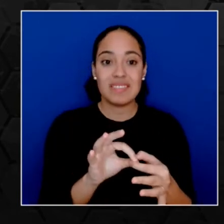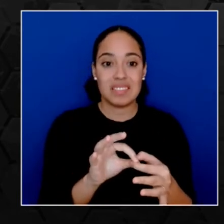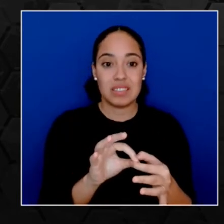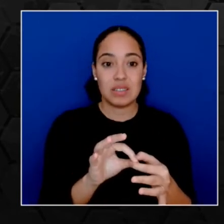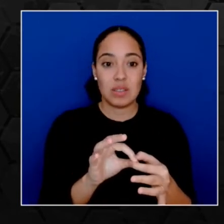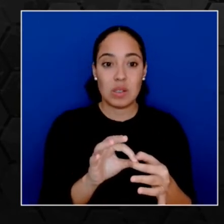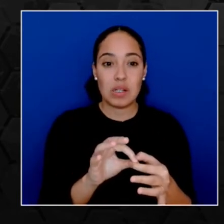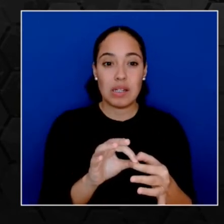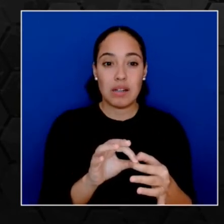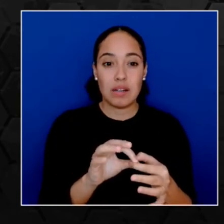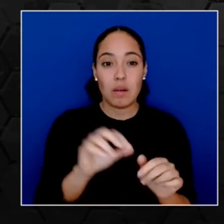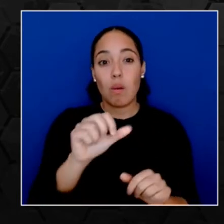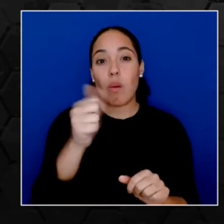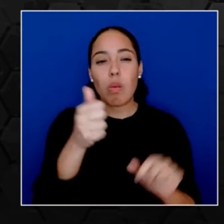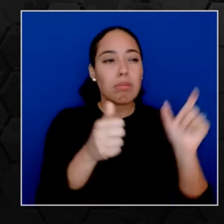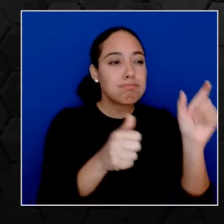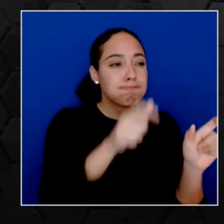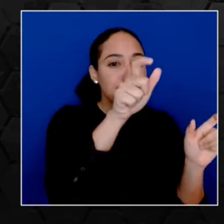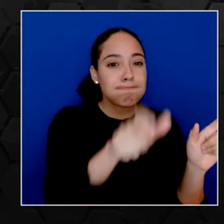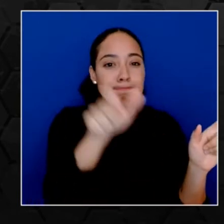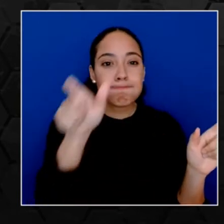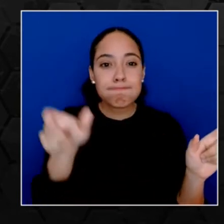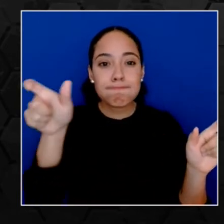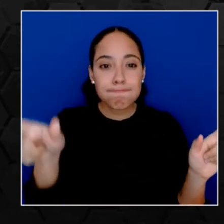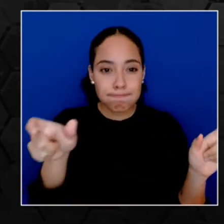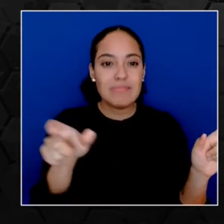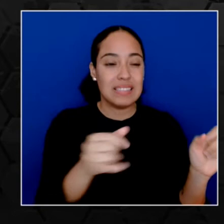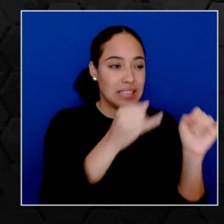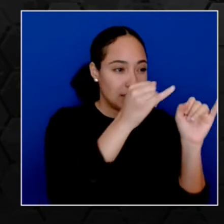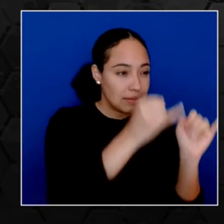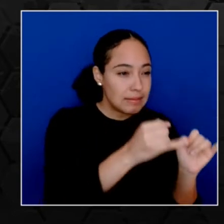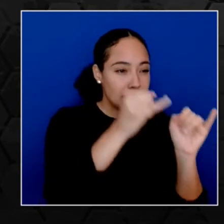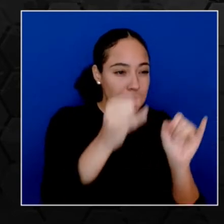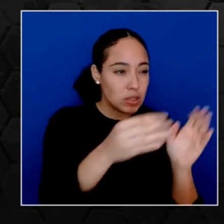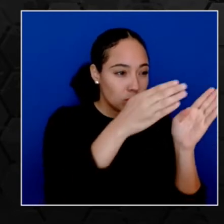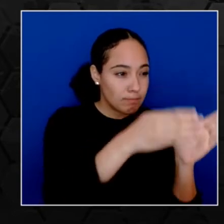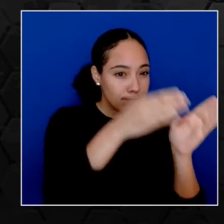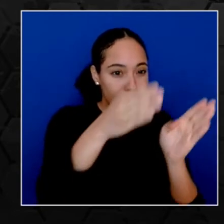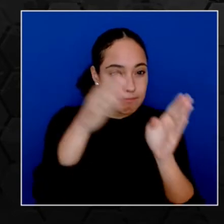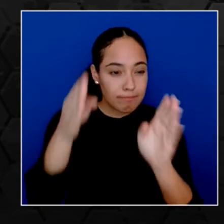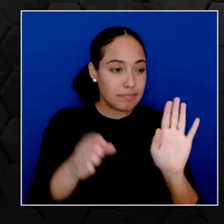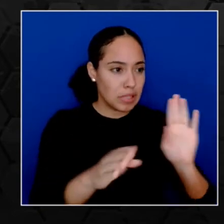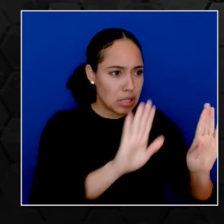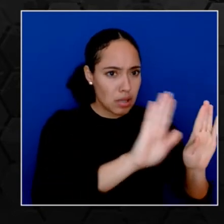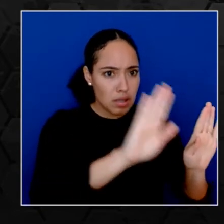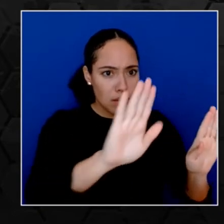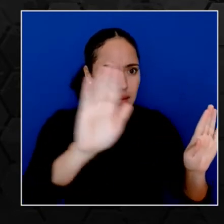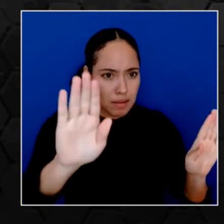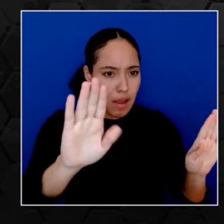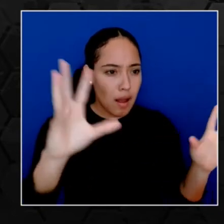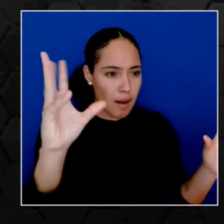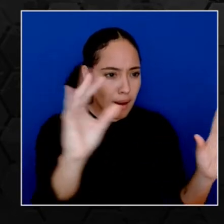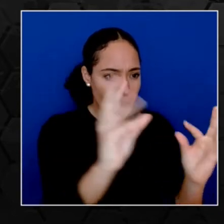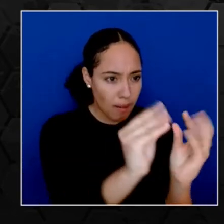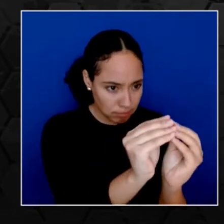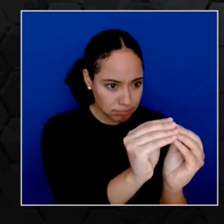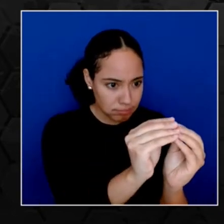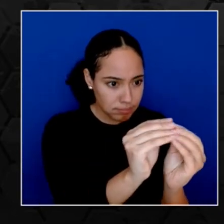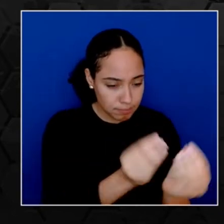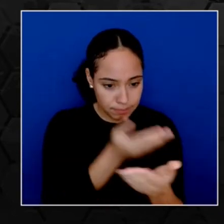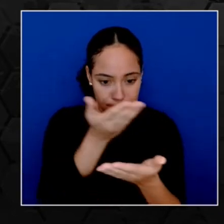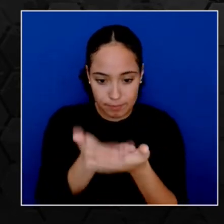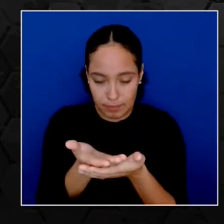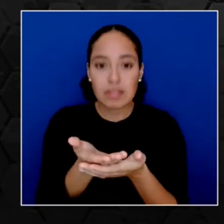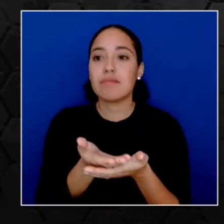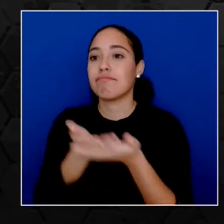it is like individual population. Based on that we will get the insights and we'll get the recommendations based on that. So for like, and also one more example that